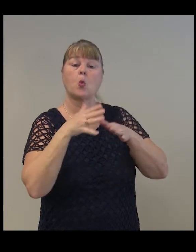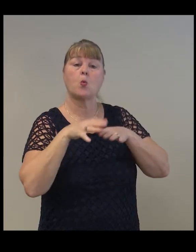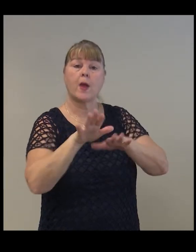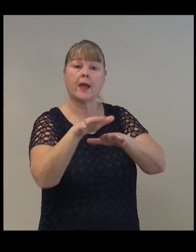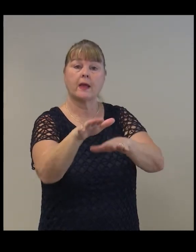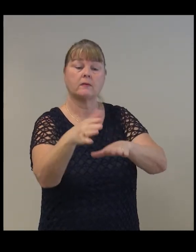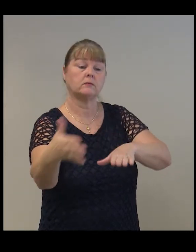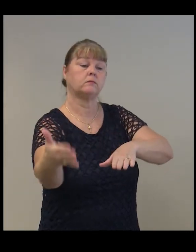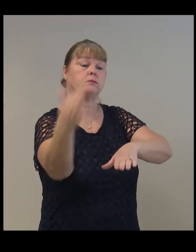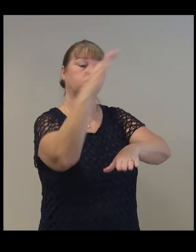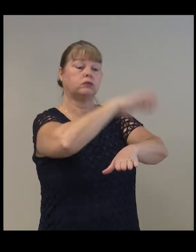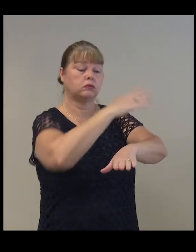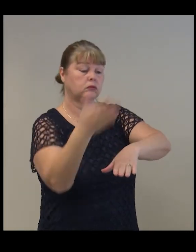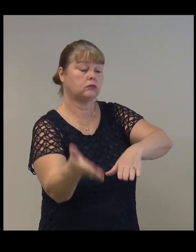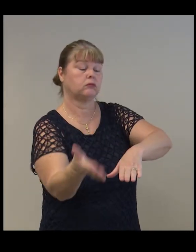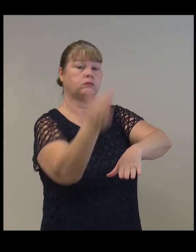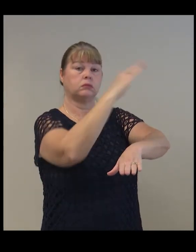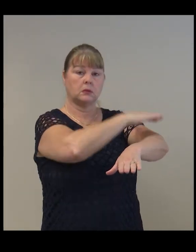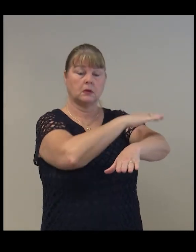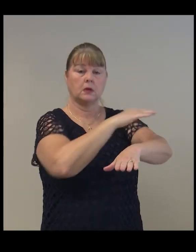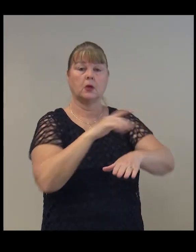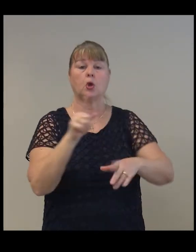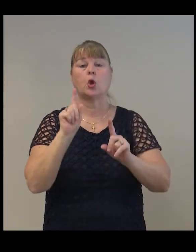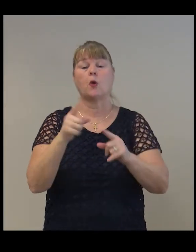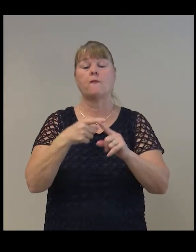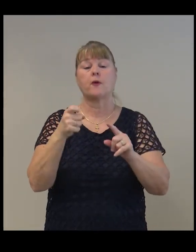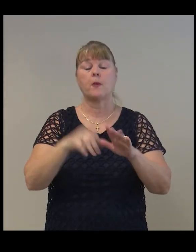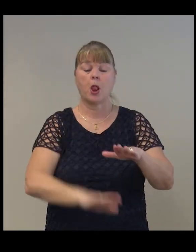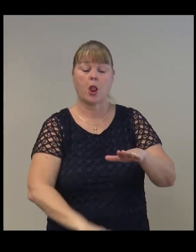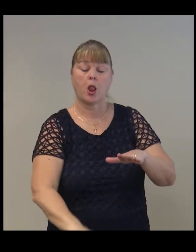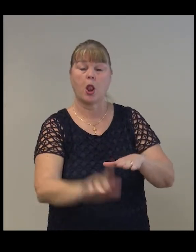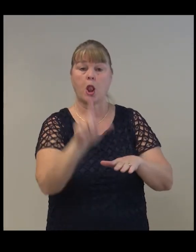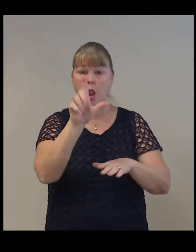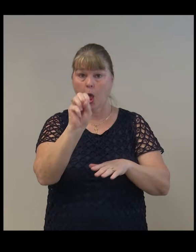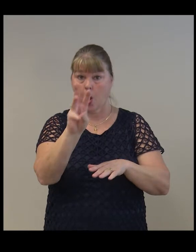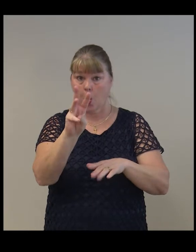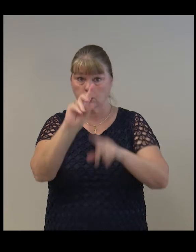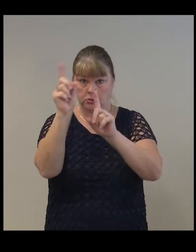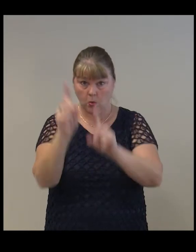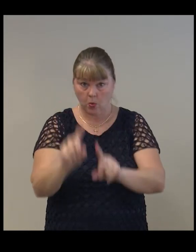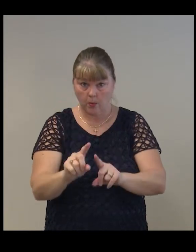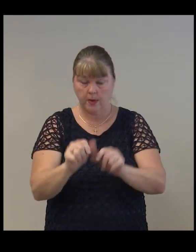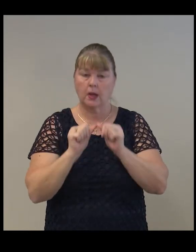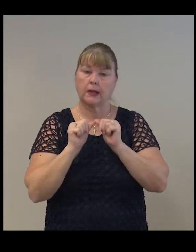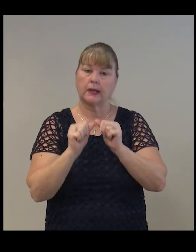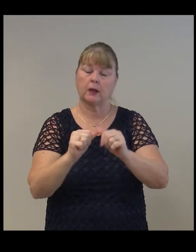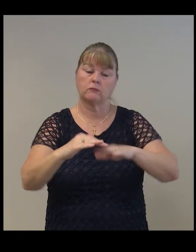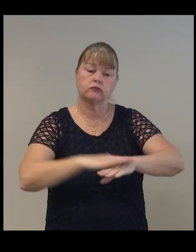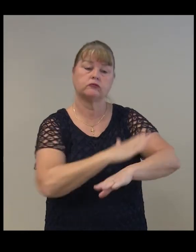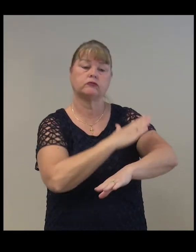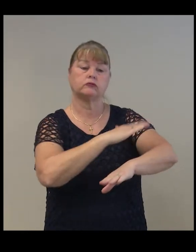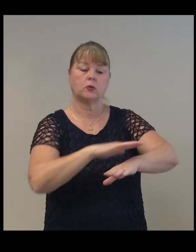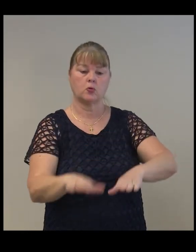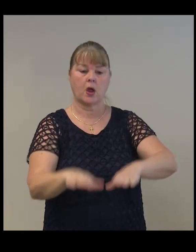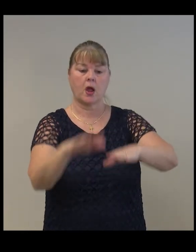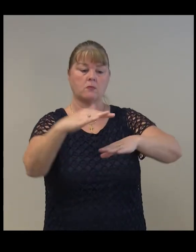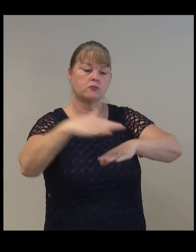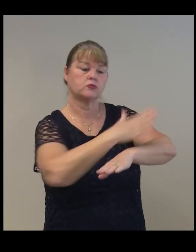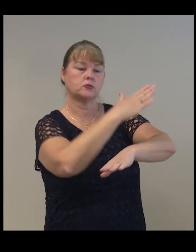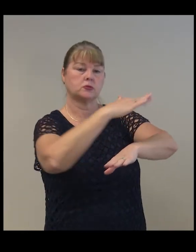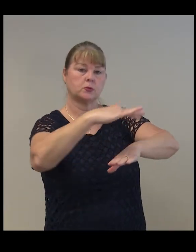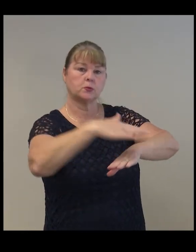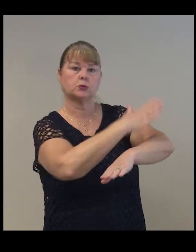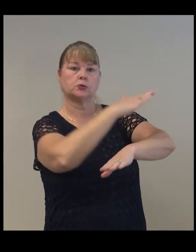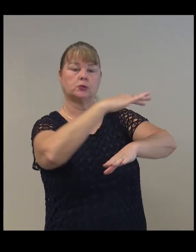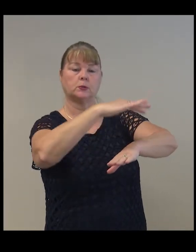top. So you're going from a low storm and it's just continuously rising and pushing inland. And that